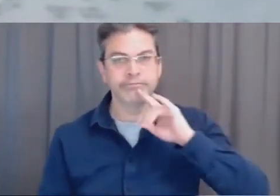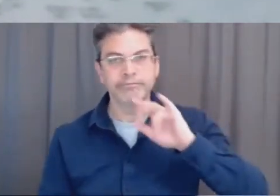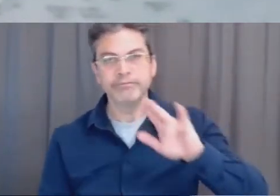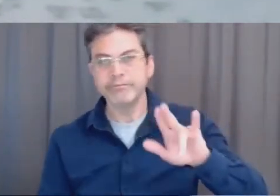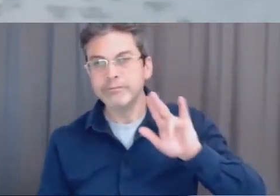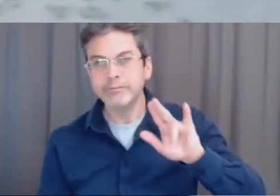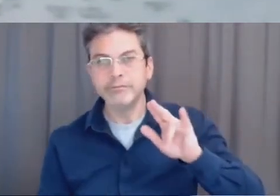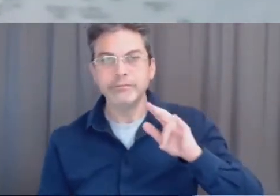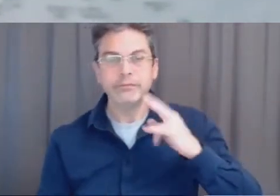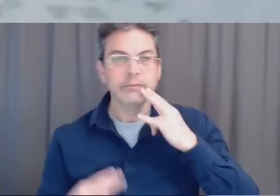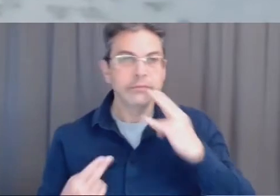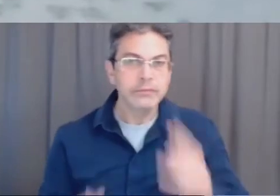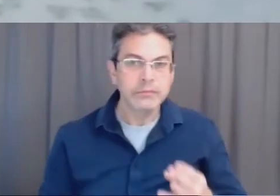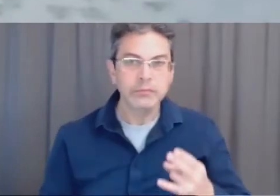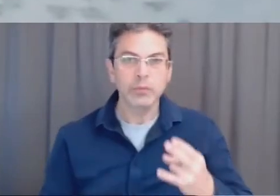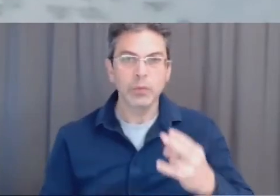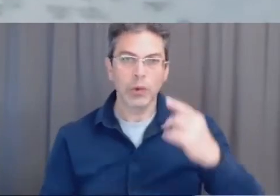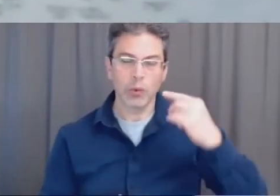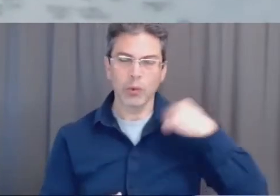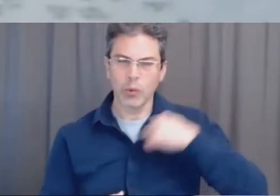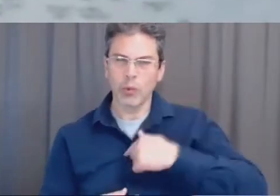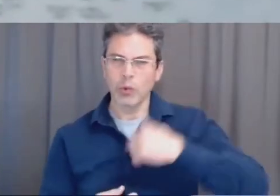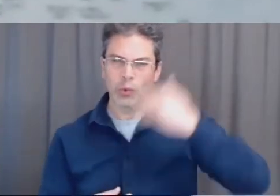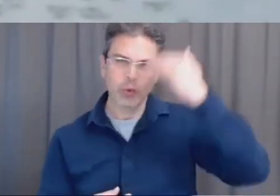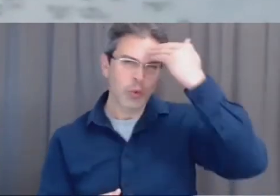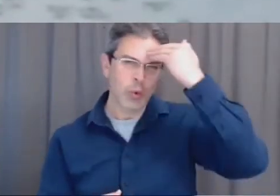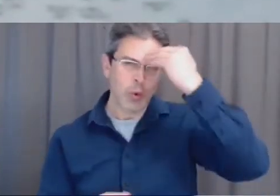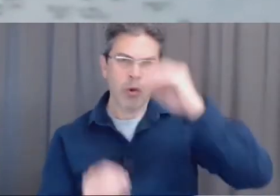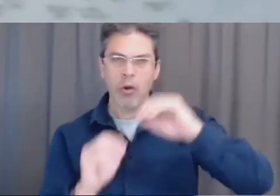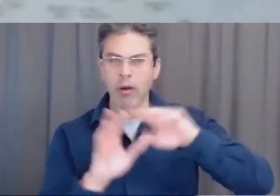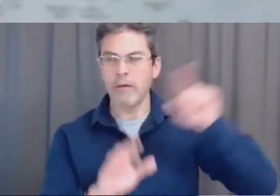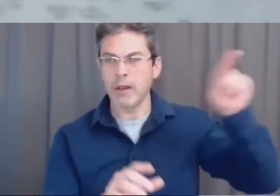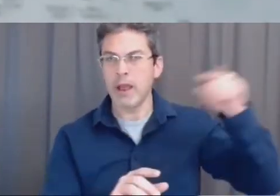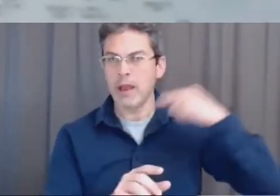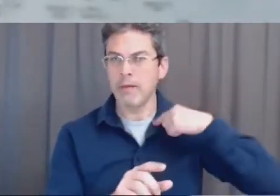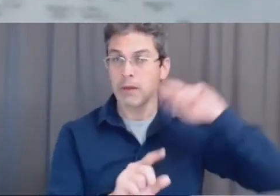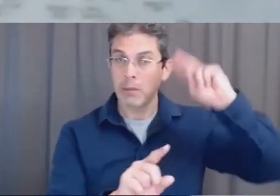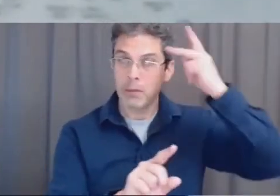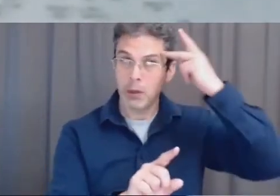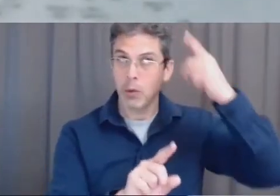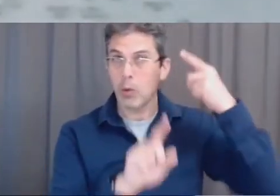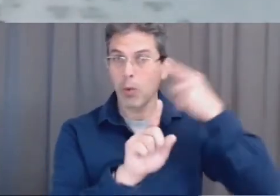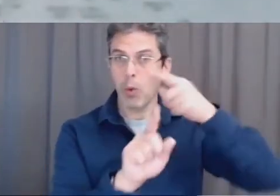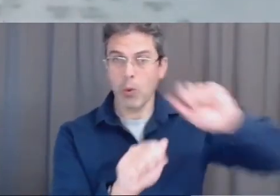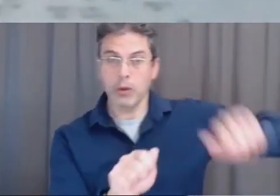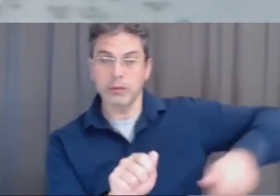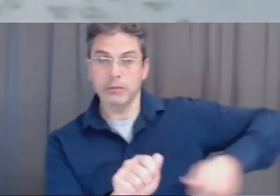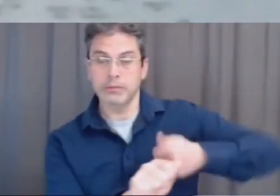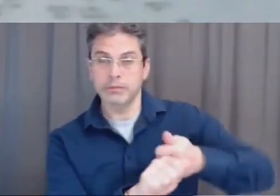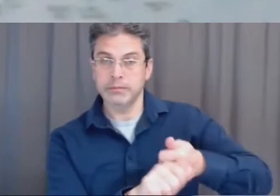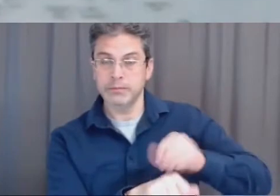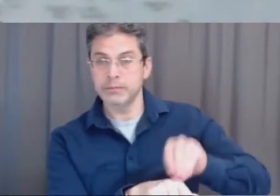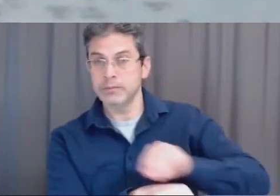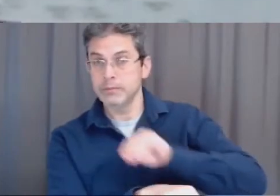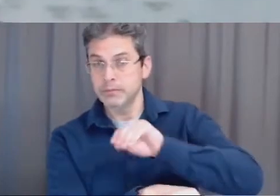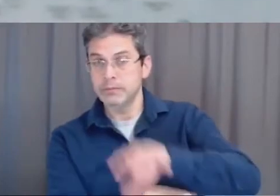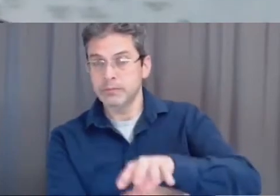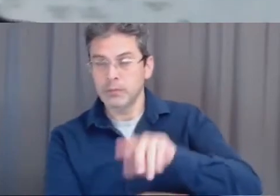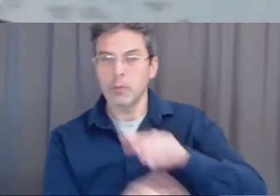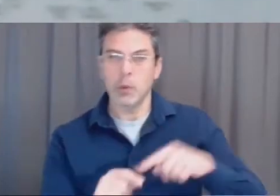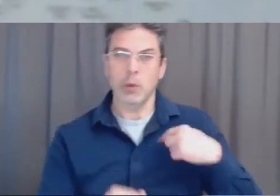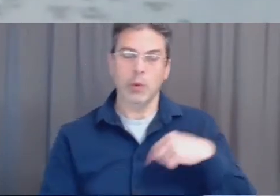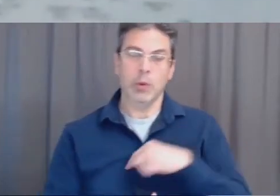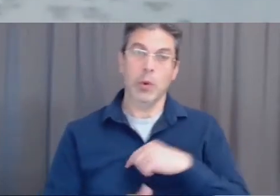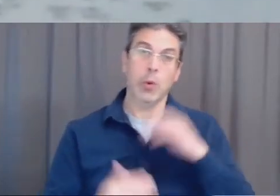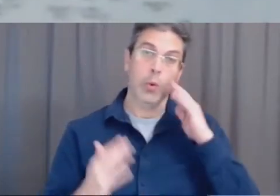what the political impact and very well thought out, you know, by the Chinese government, perhaps. On the whole, we feel that it is